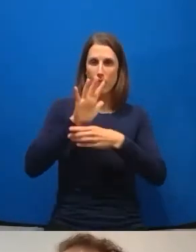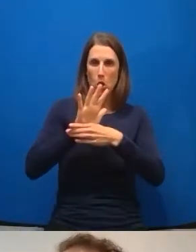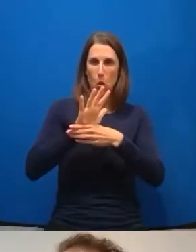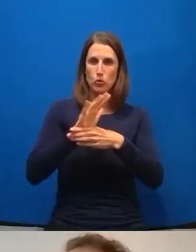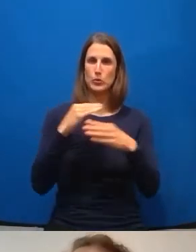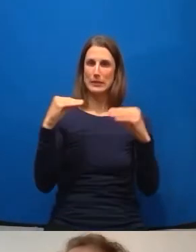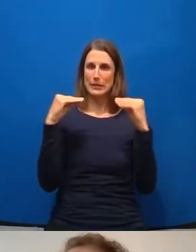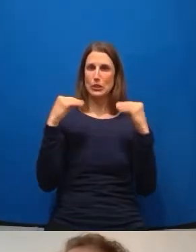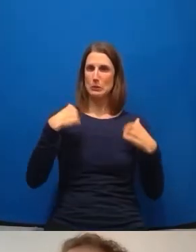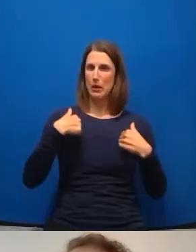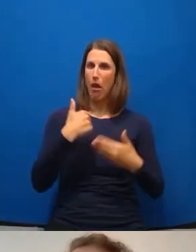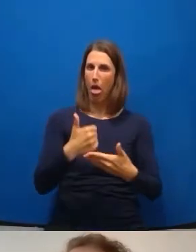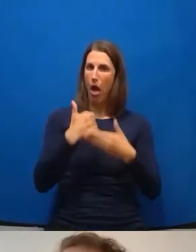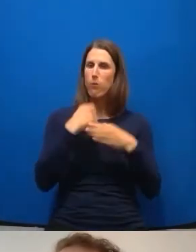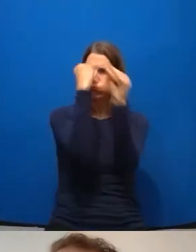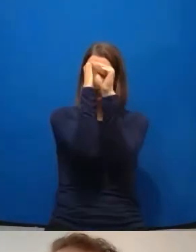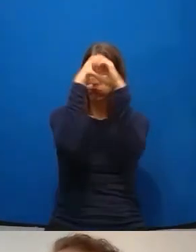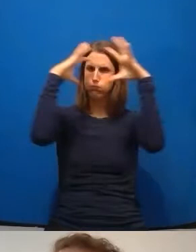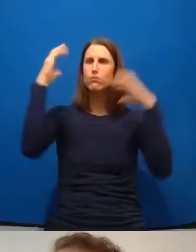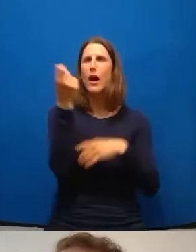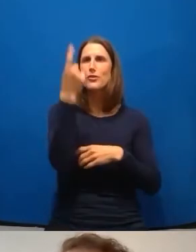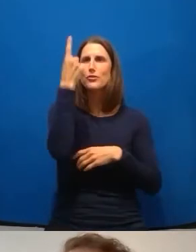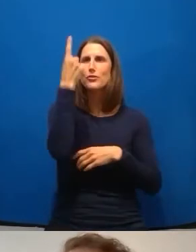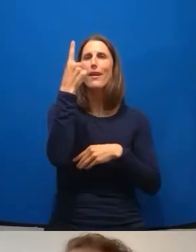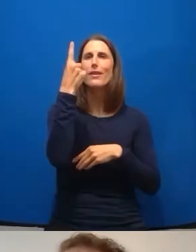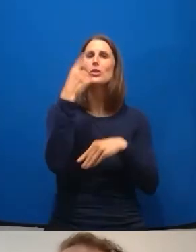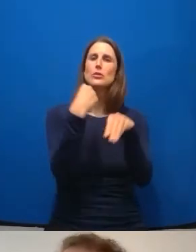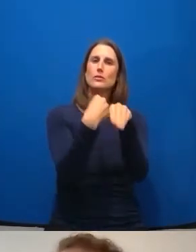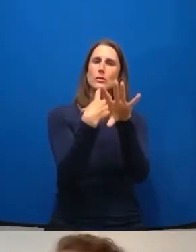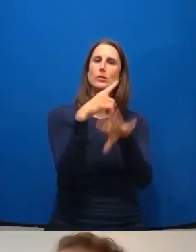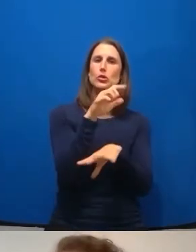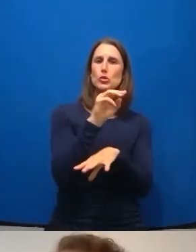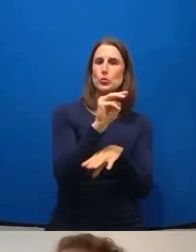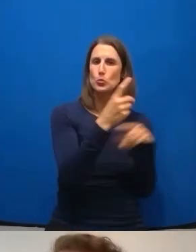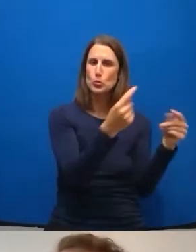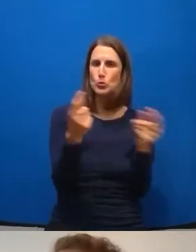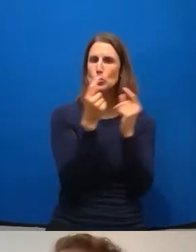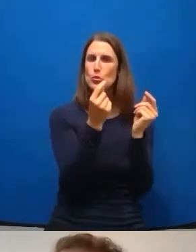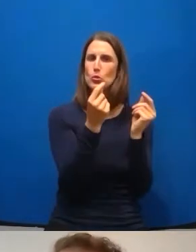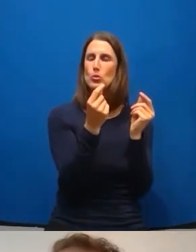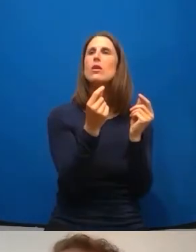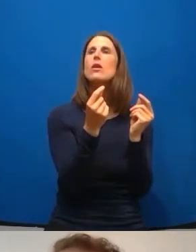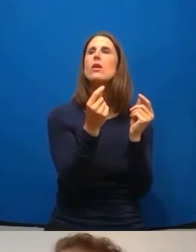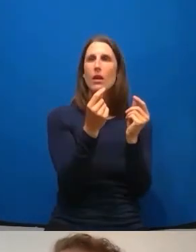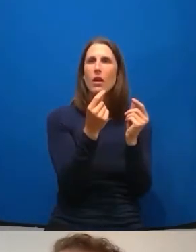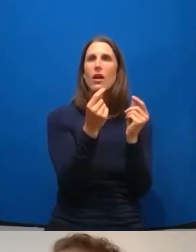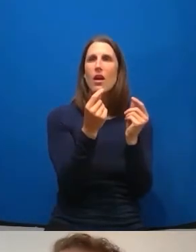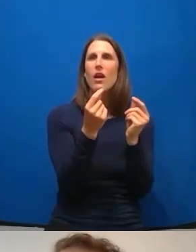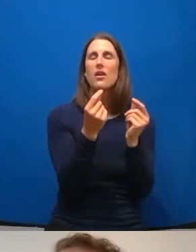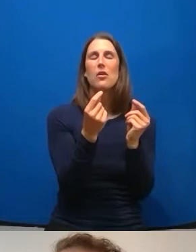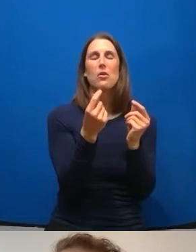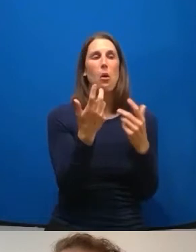again, kind of helped me then use the lessons that I've been using in school to use those qualities within